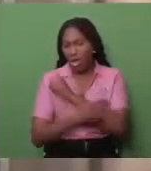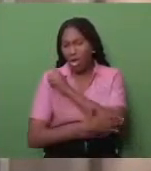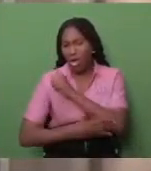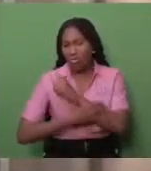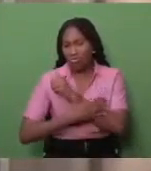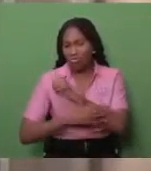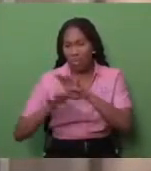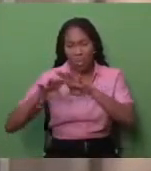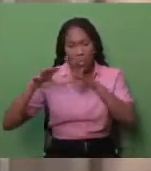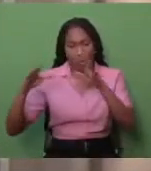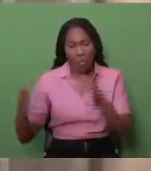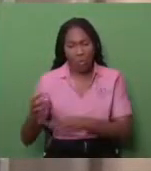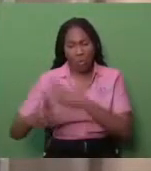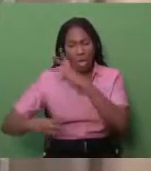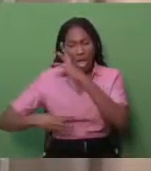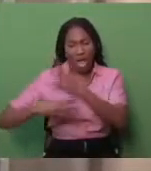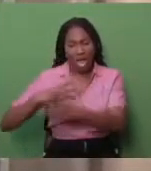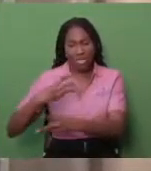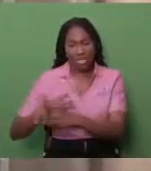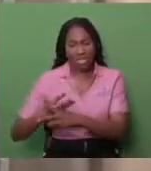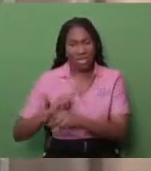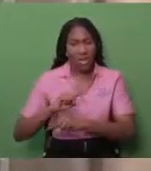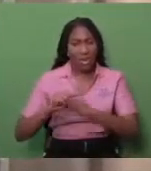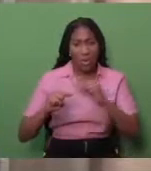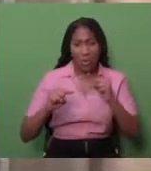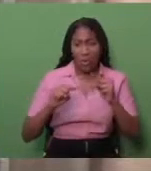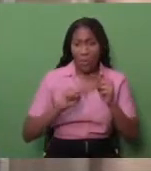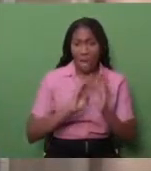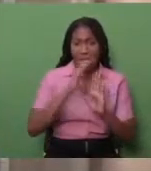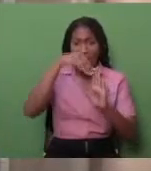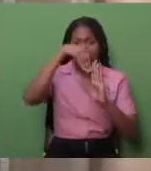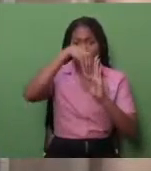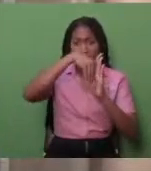where there has been such a drastic credit rating slide